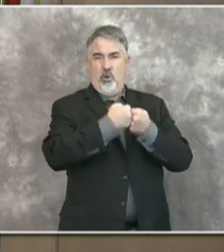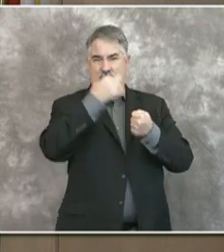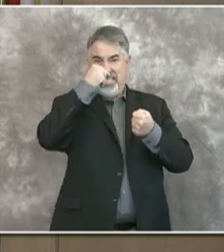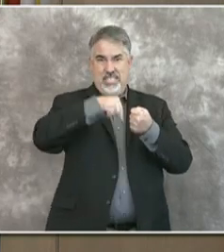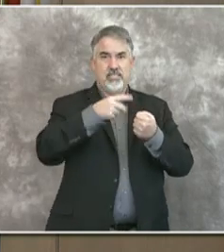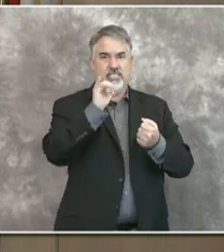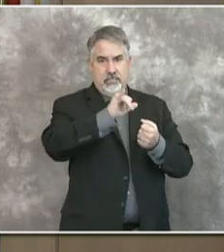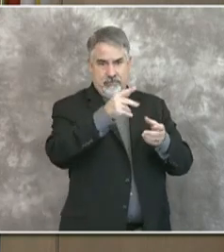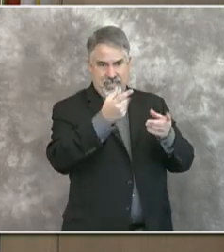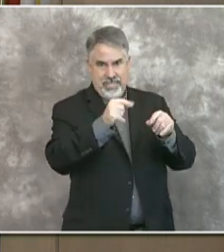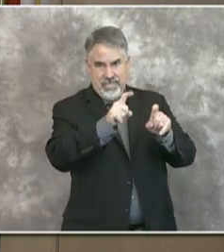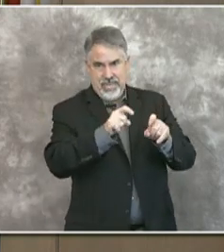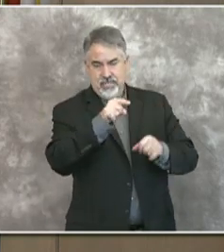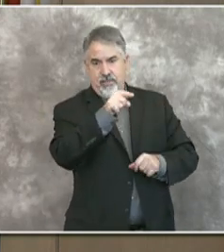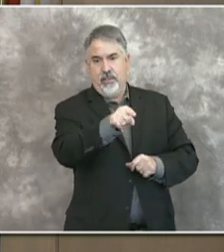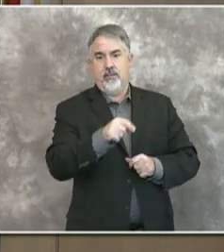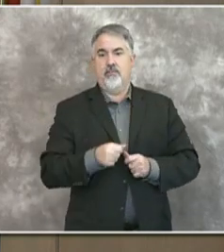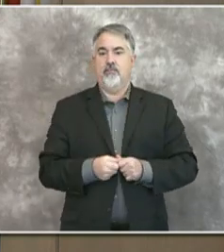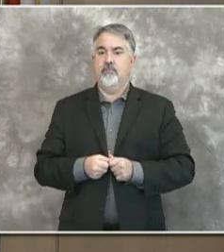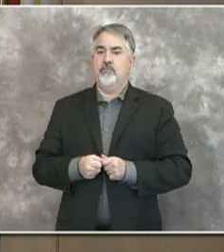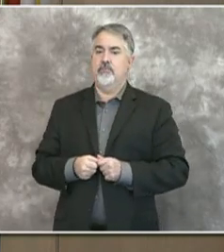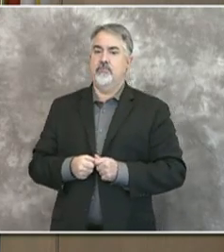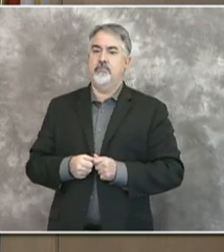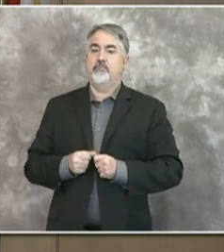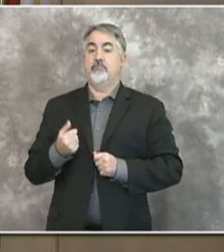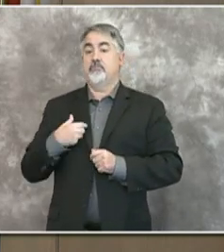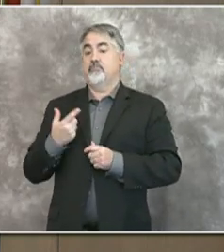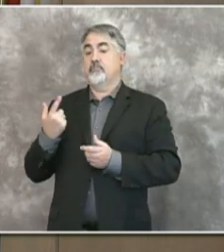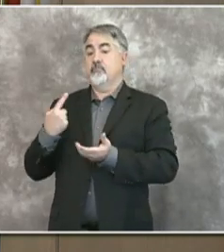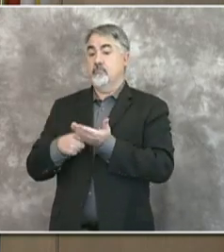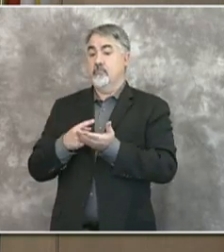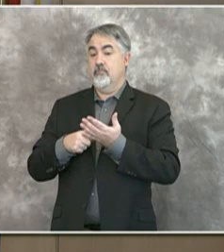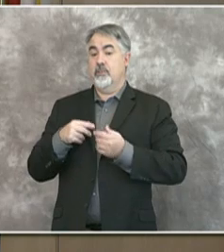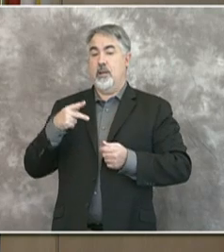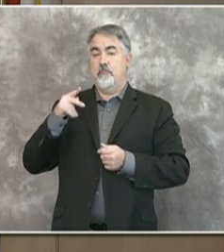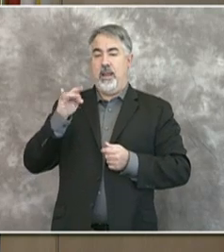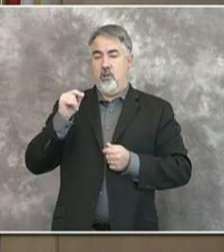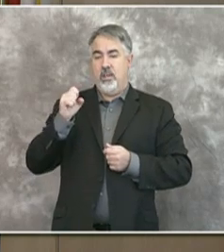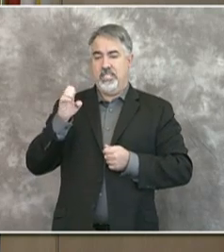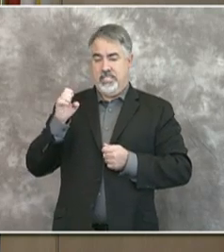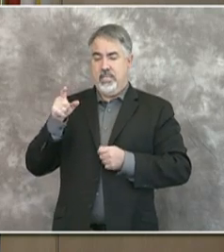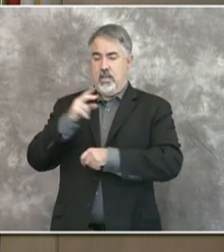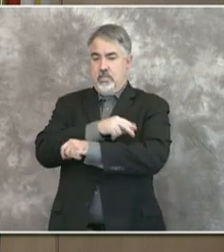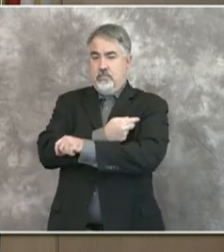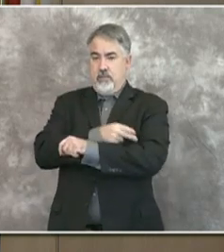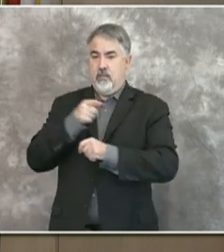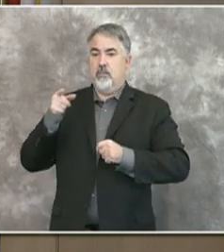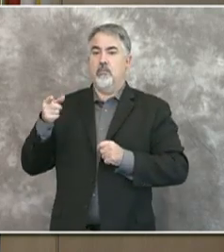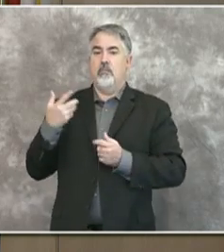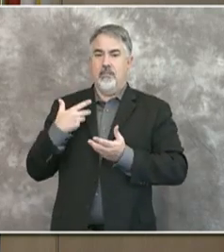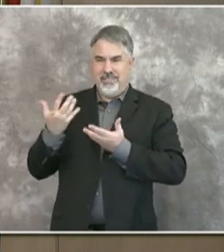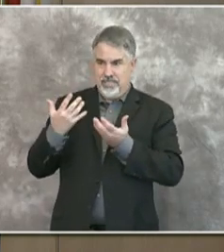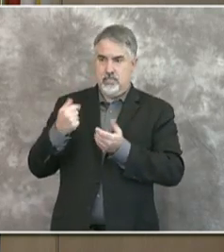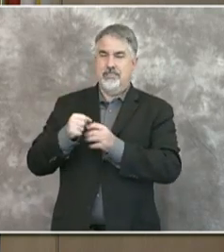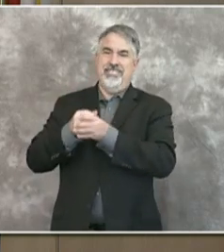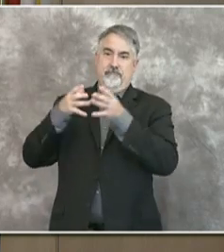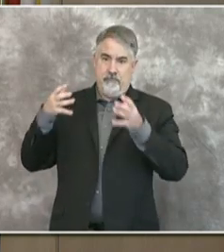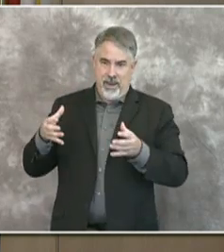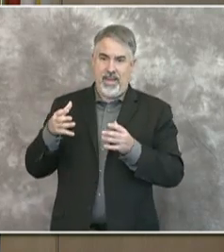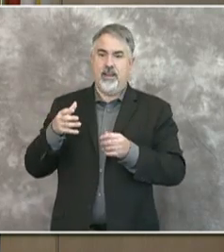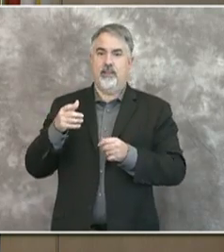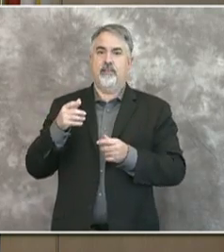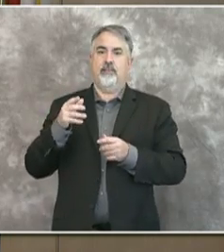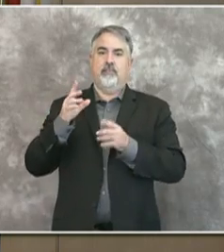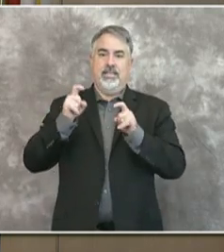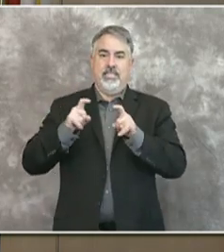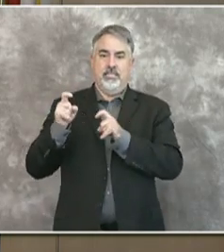our county public health lab is assisting the hospital in its expanding of their testing as well. And in Imperial Beach, we're working